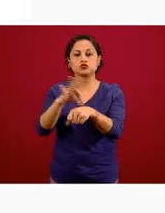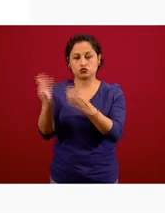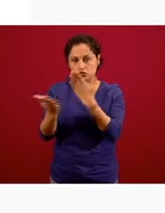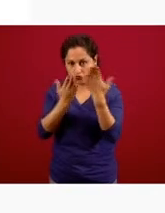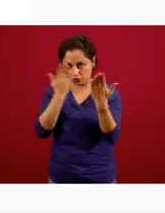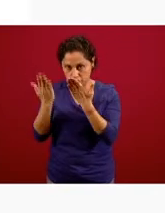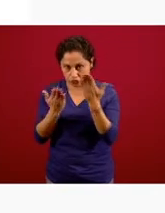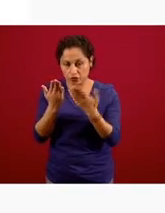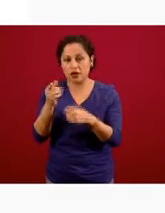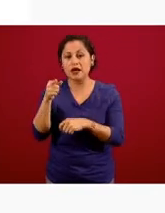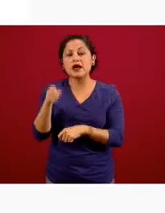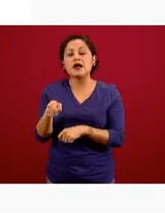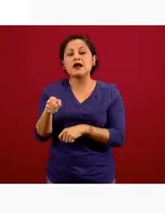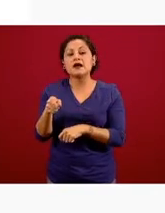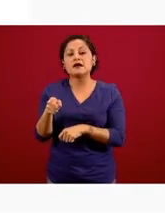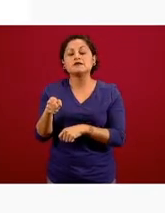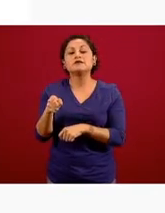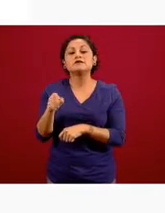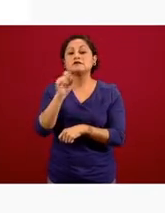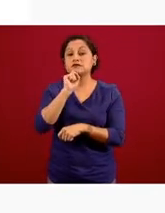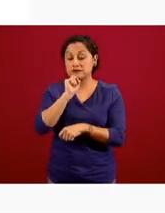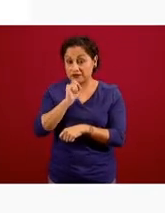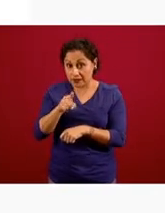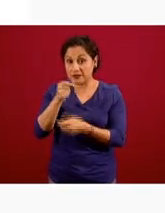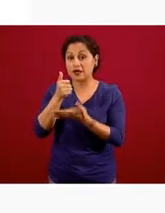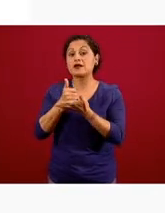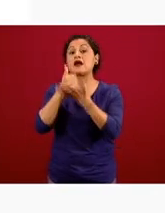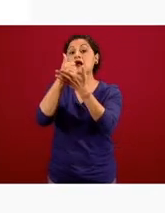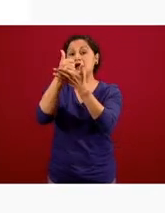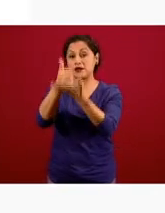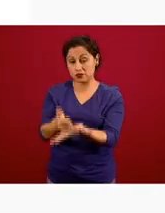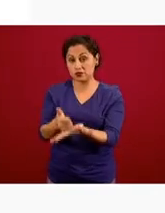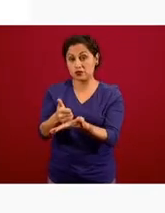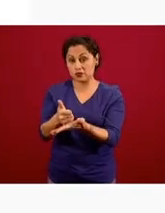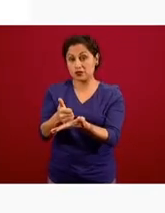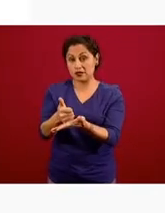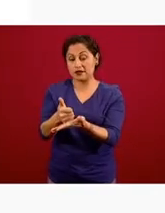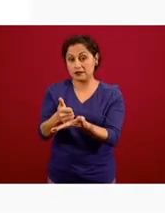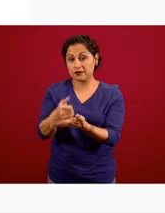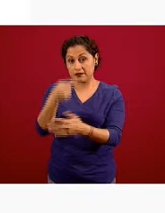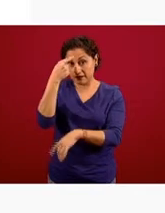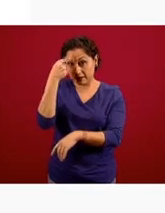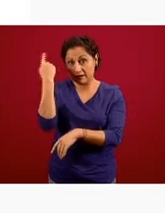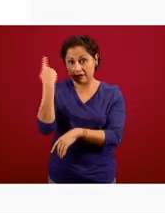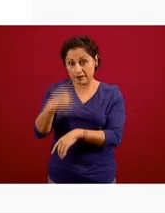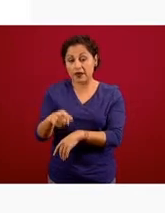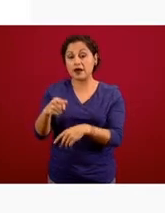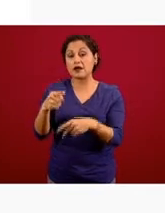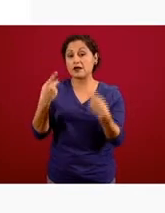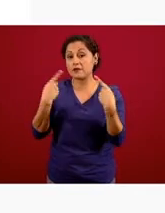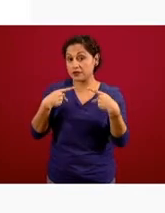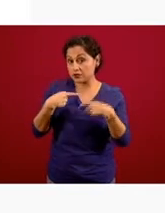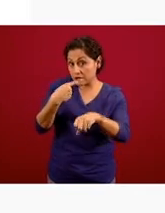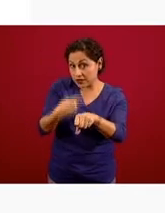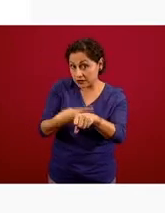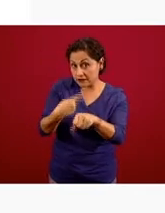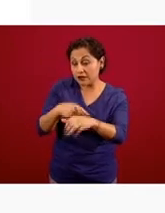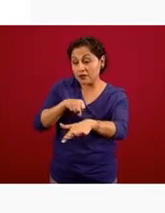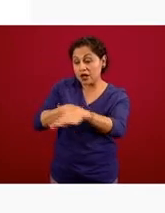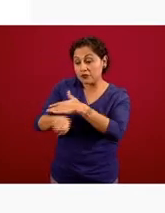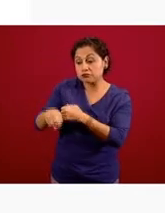hospitals that are providing direct treatment to each of the critical